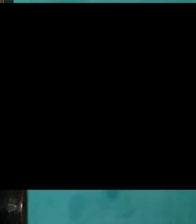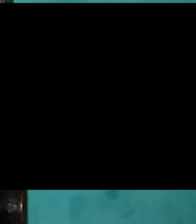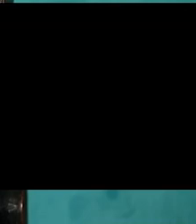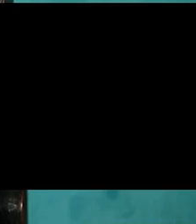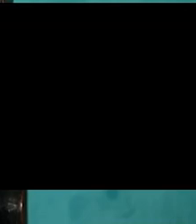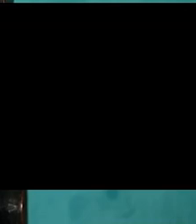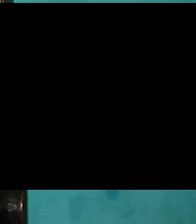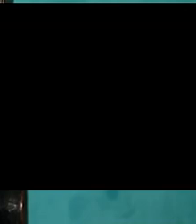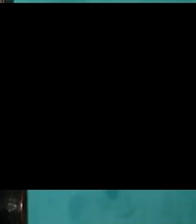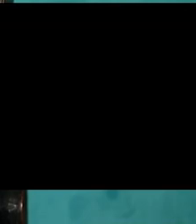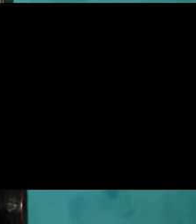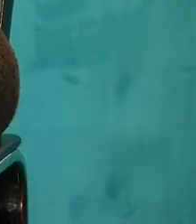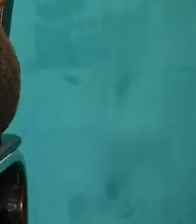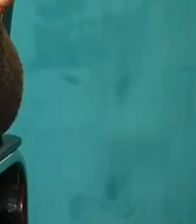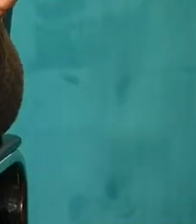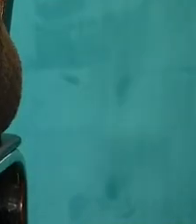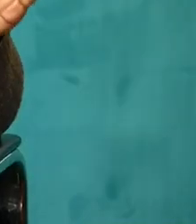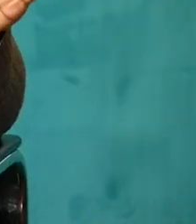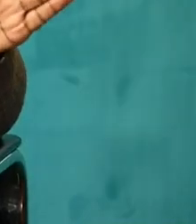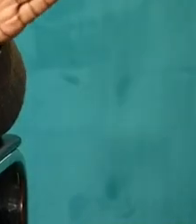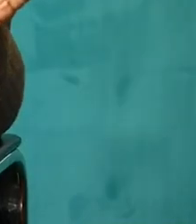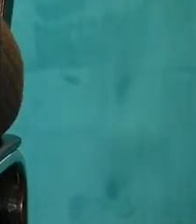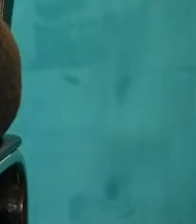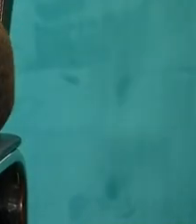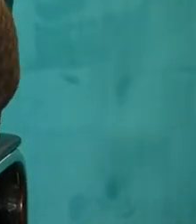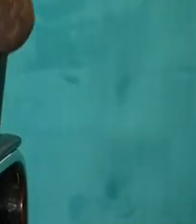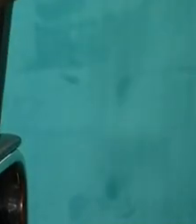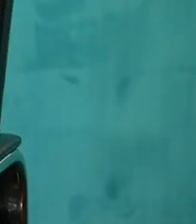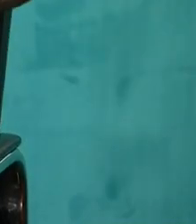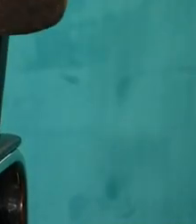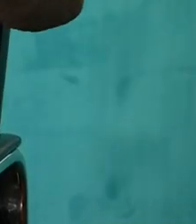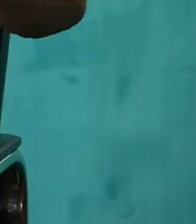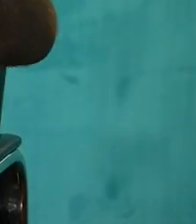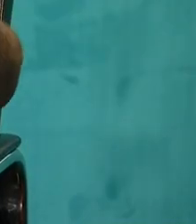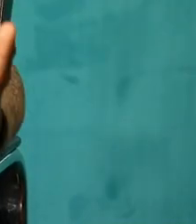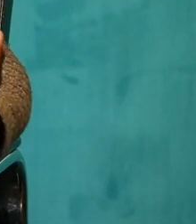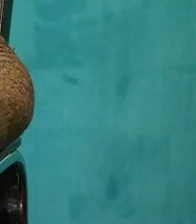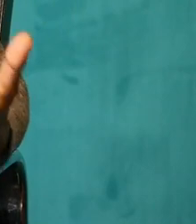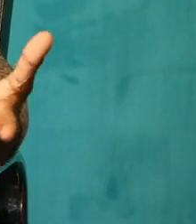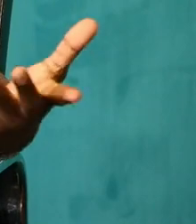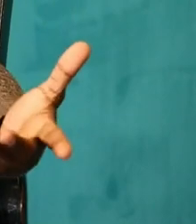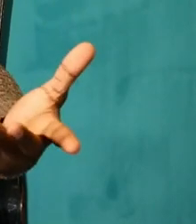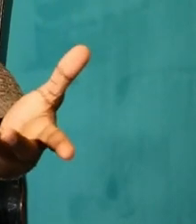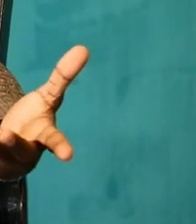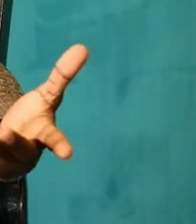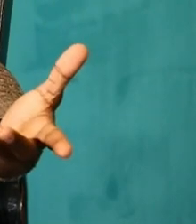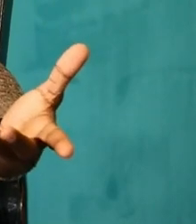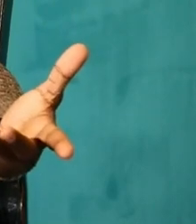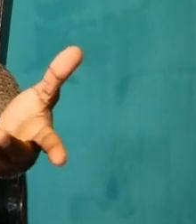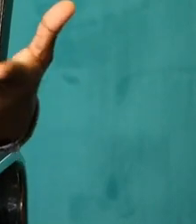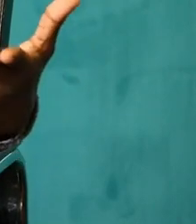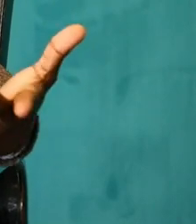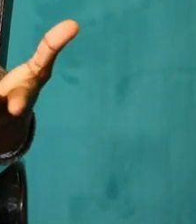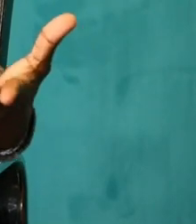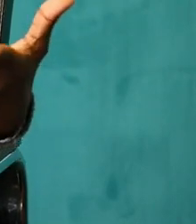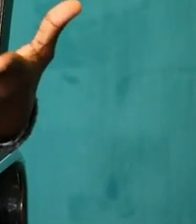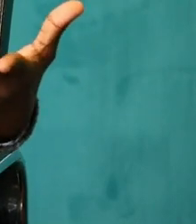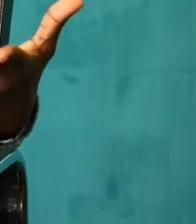just had to kill them both. Okay, I'm not advocating for killing people doing wrong, but the aspect of zealousness,